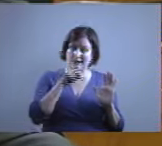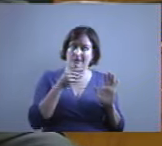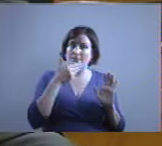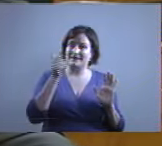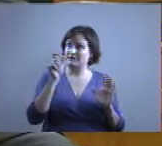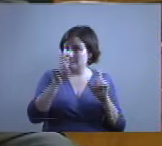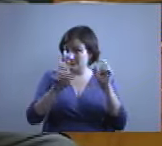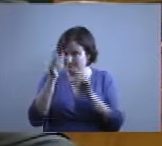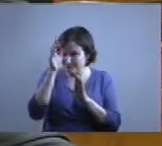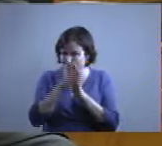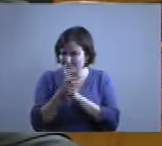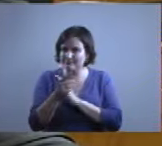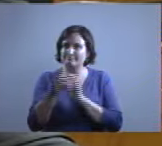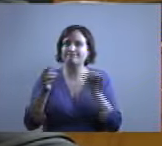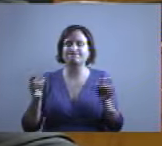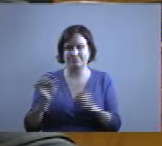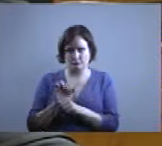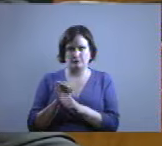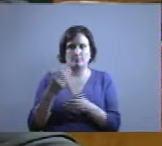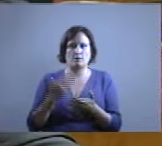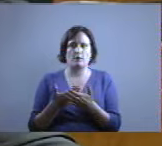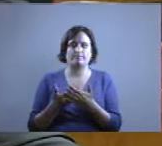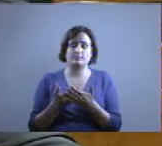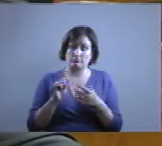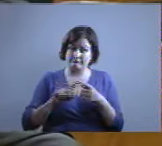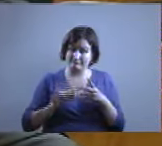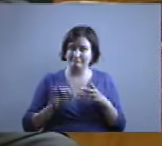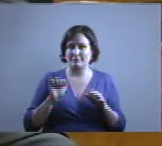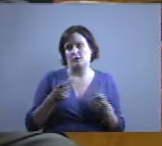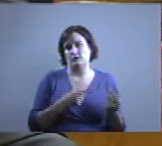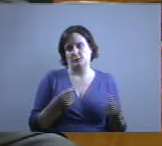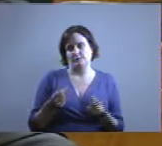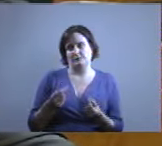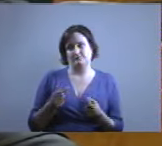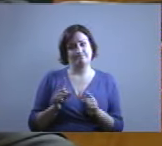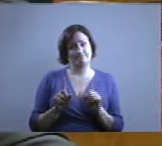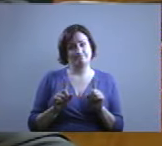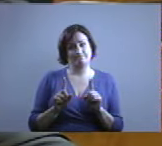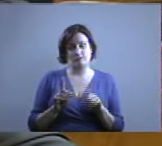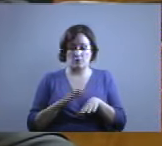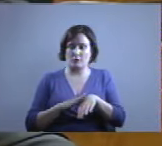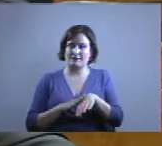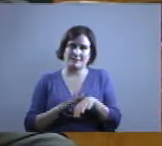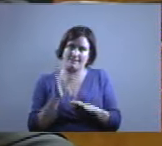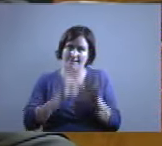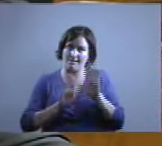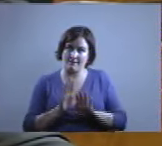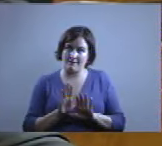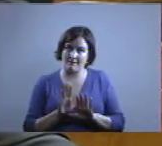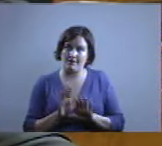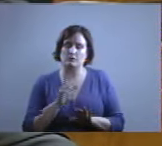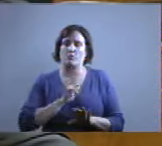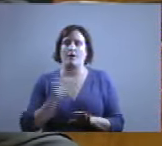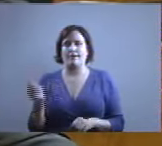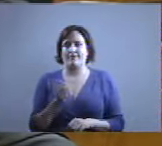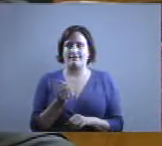job. Let merit be the criteria, not the color of your skin, or else the